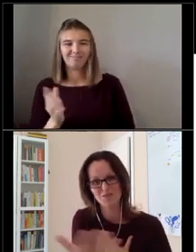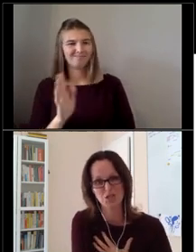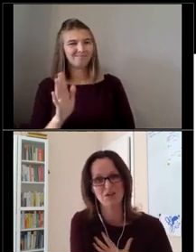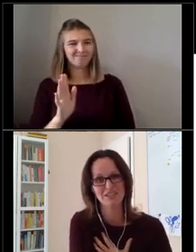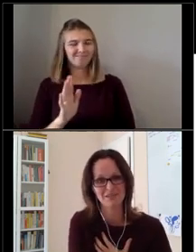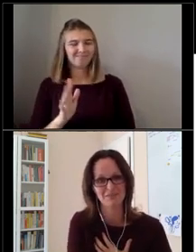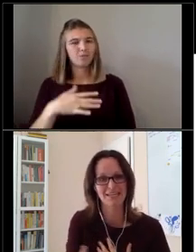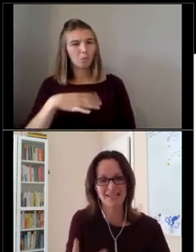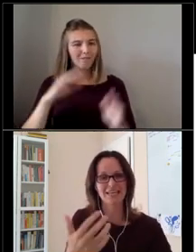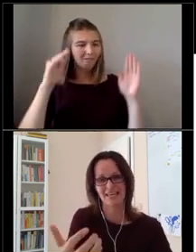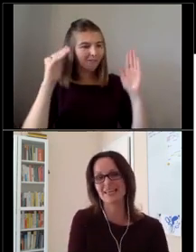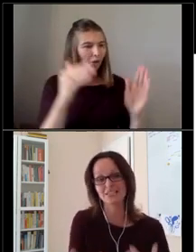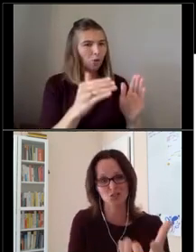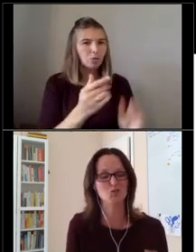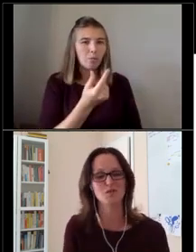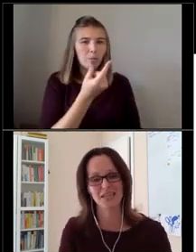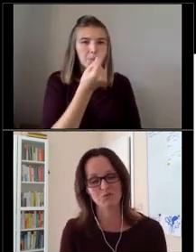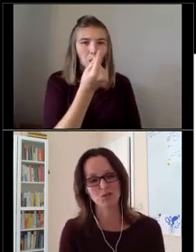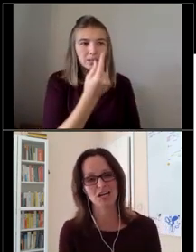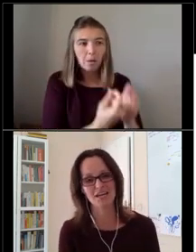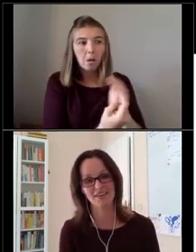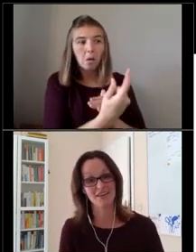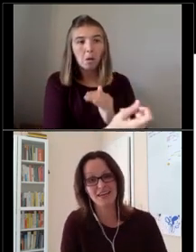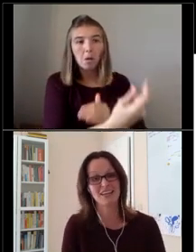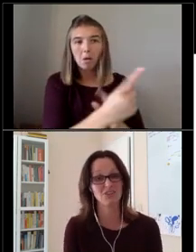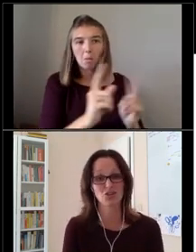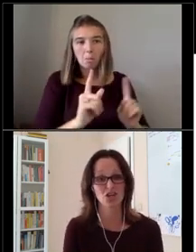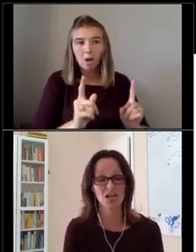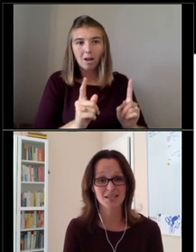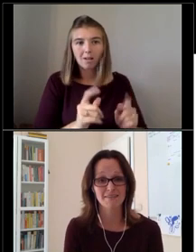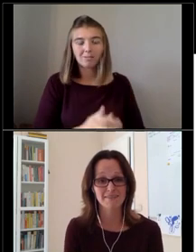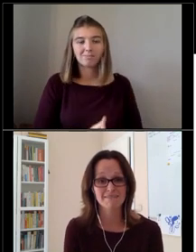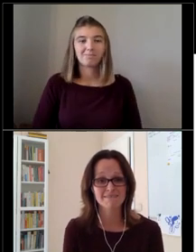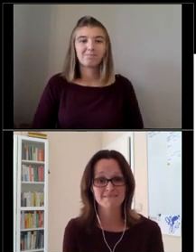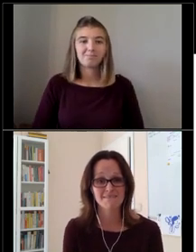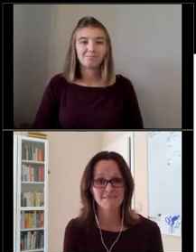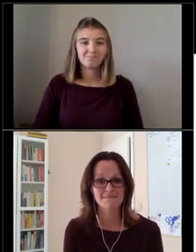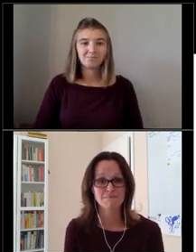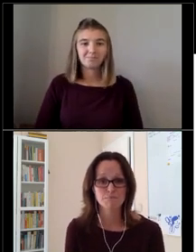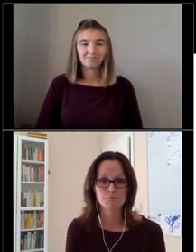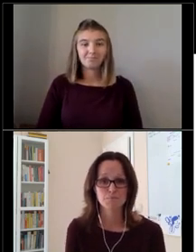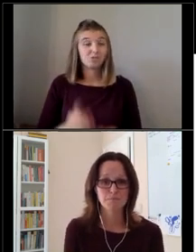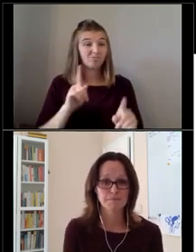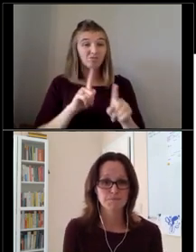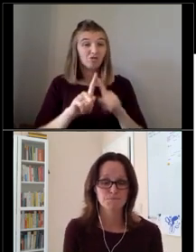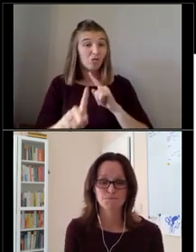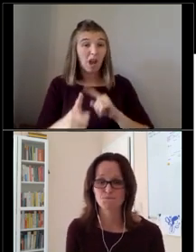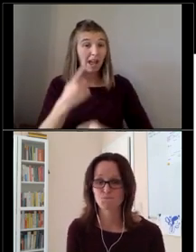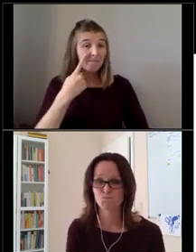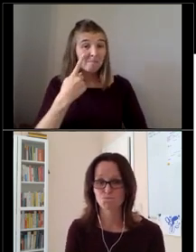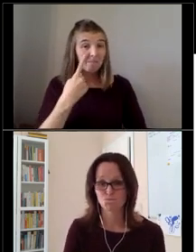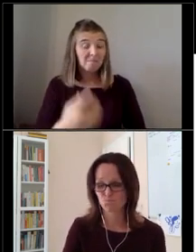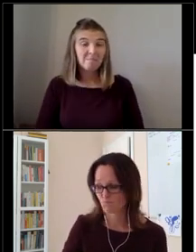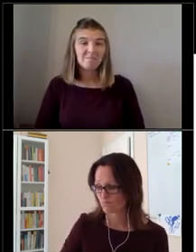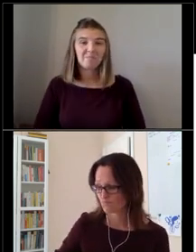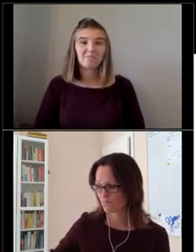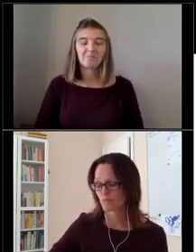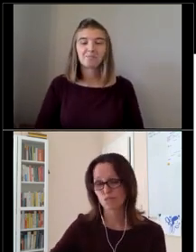someone else for sharing something like that, let's assume that they wouldn't either and give it a try. It's also a really good point